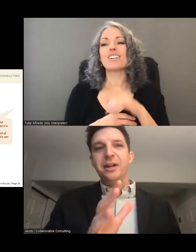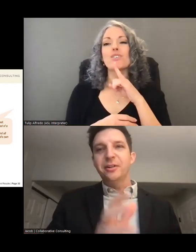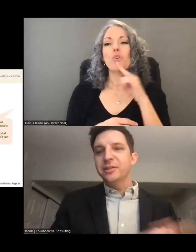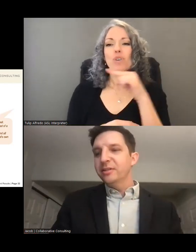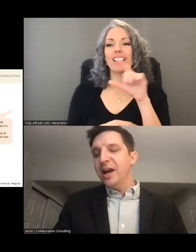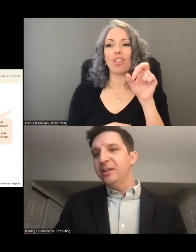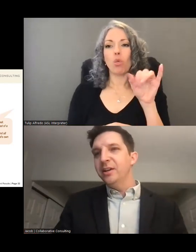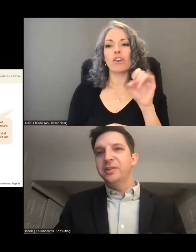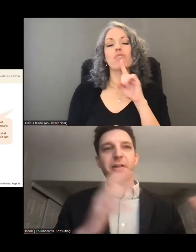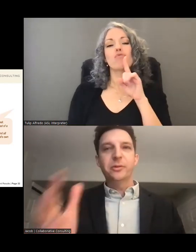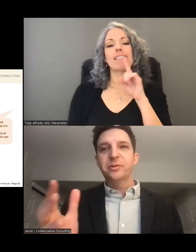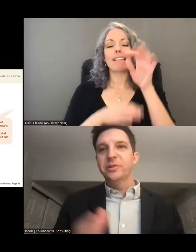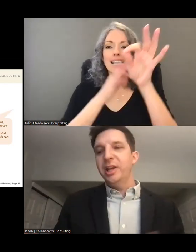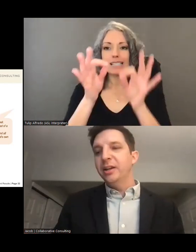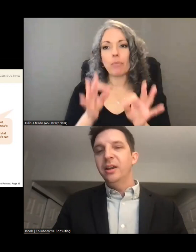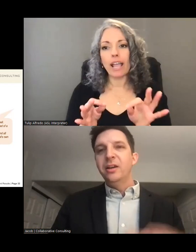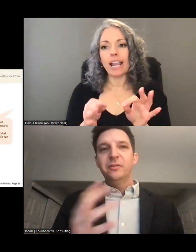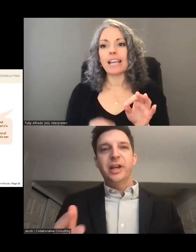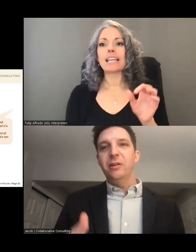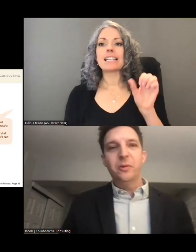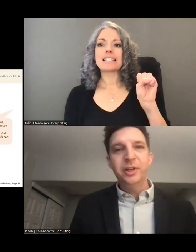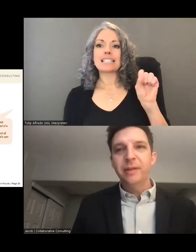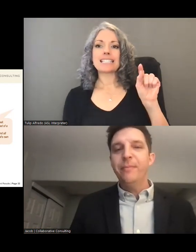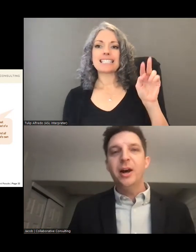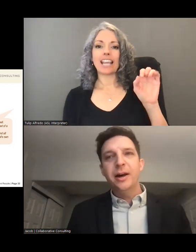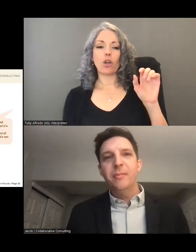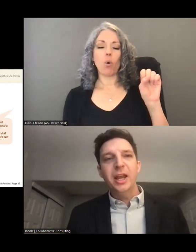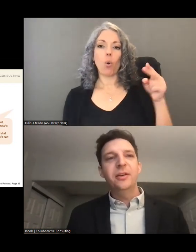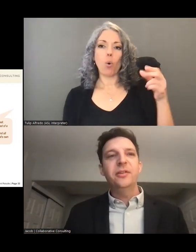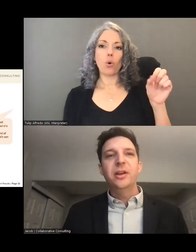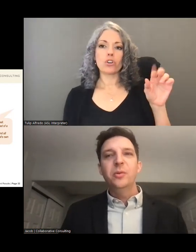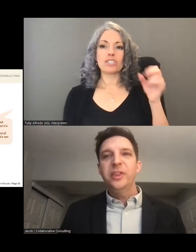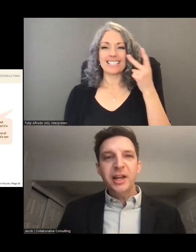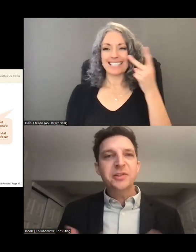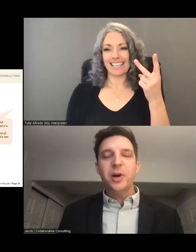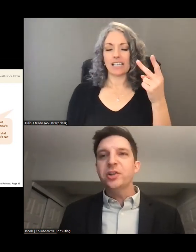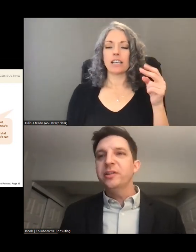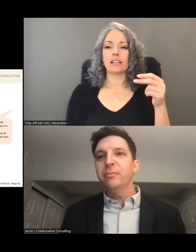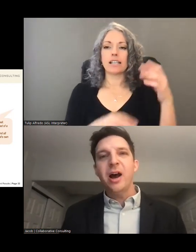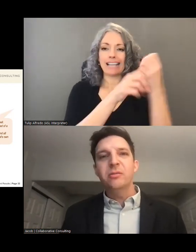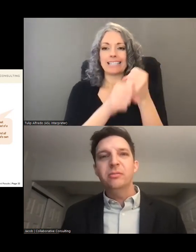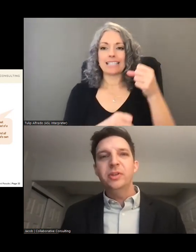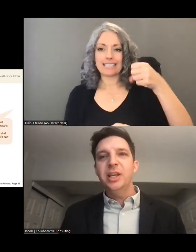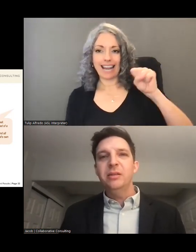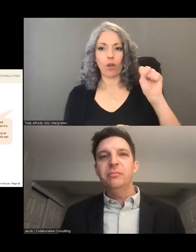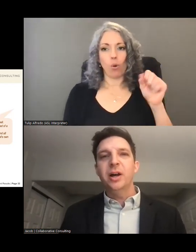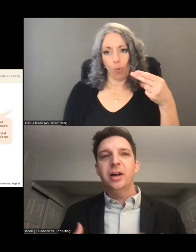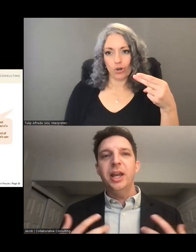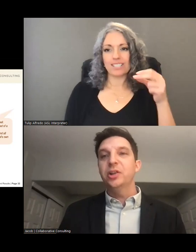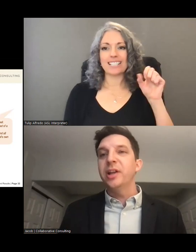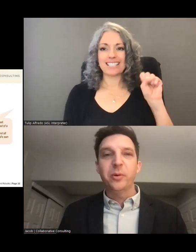external factors that the stakeholders were seeing for California. And we then asked questions about